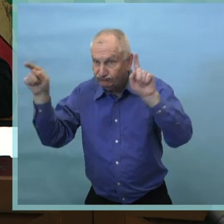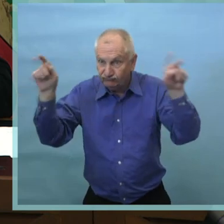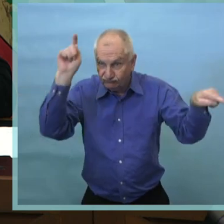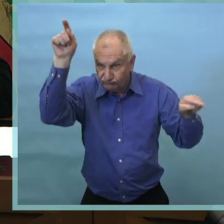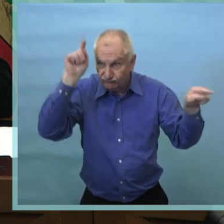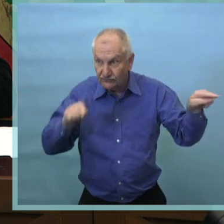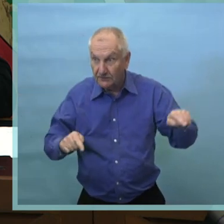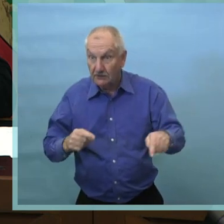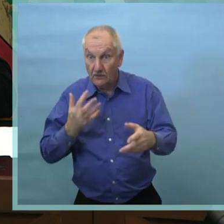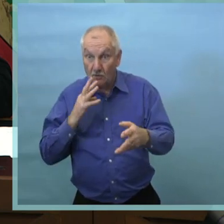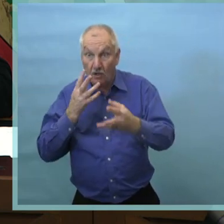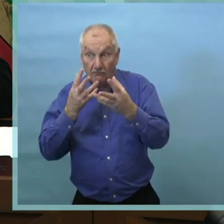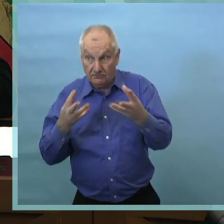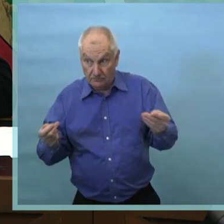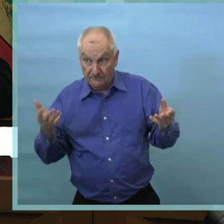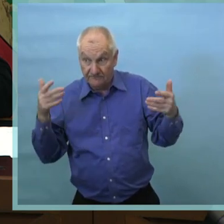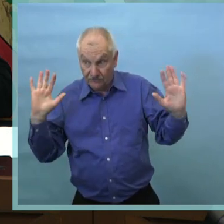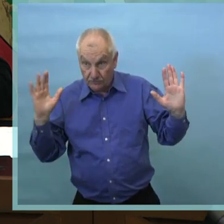open them up again.